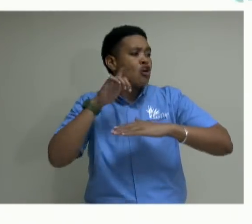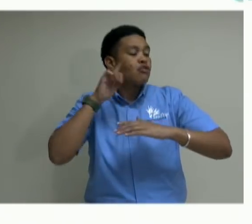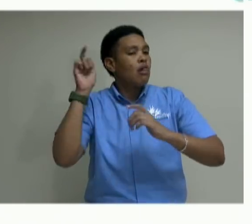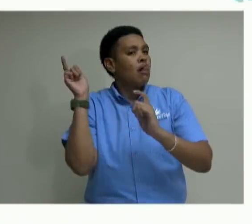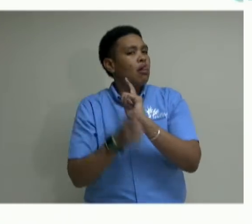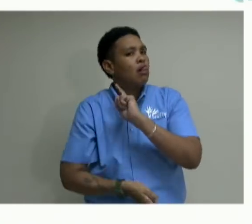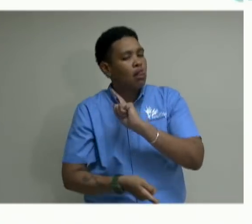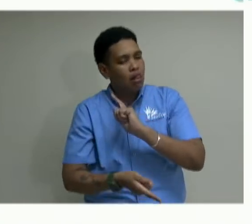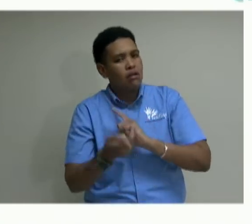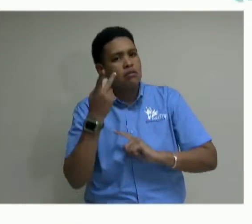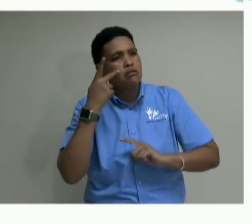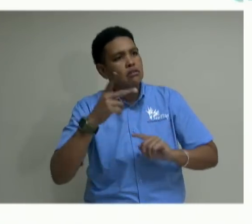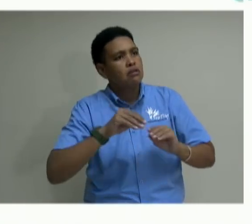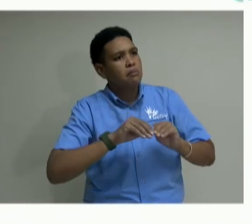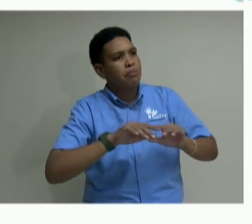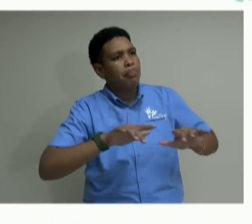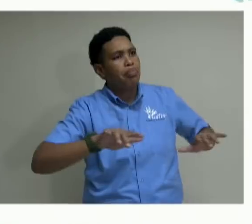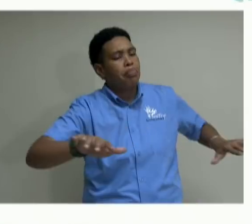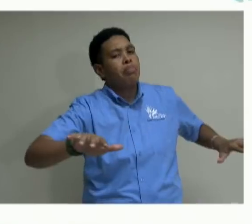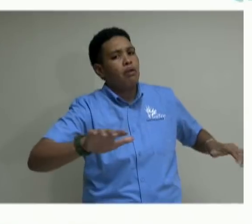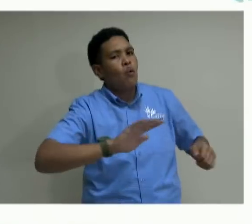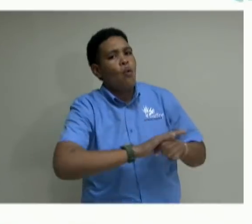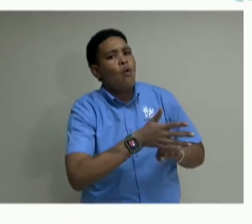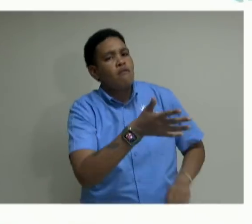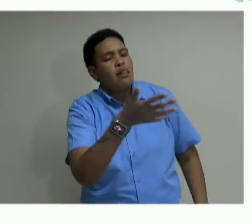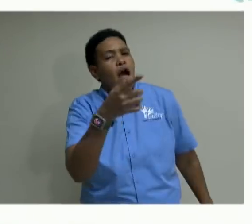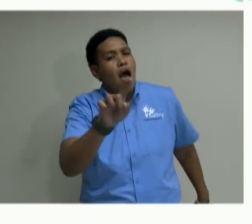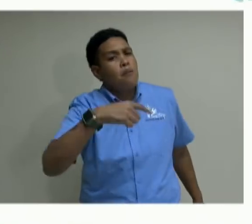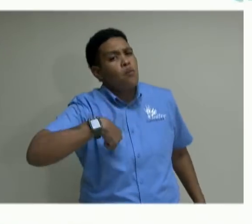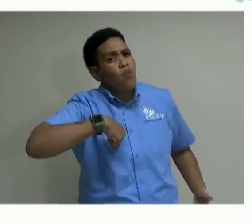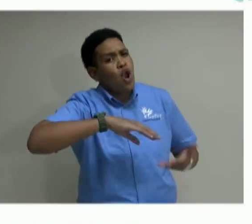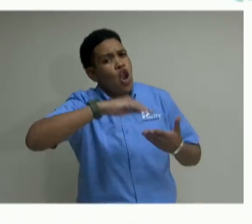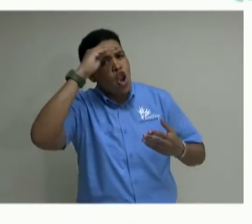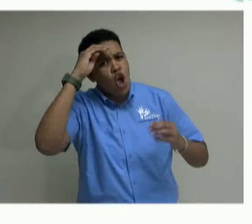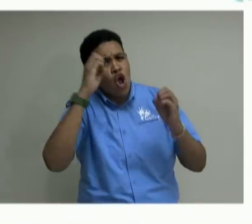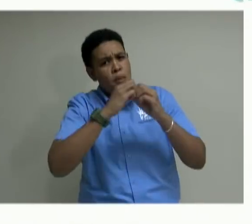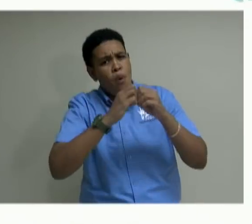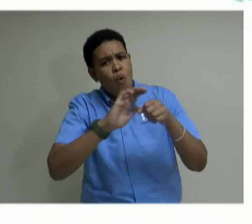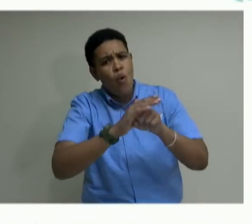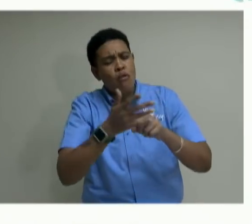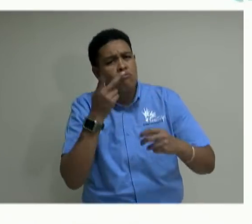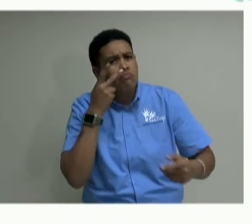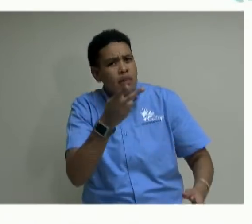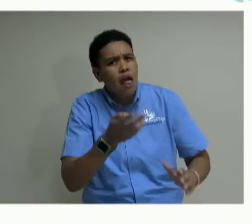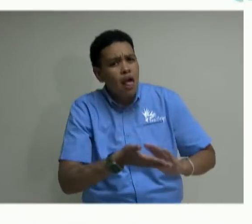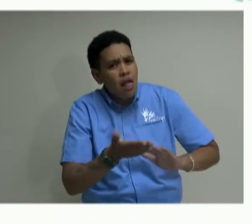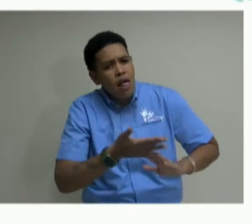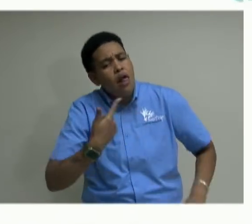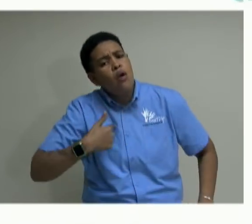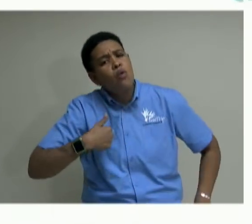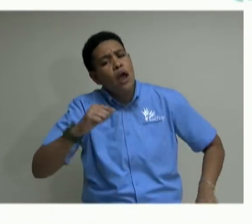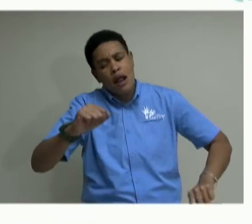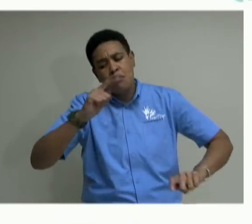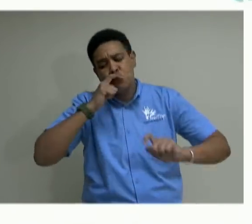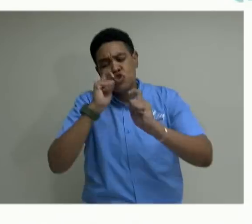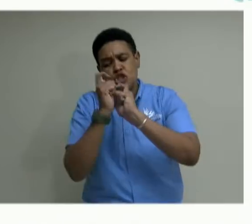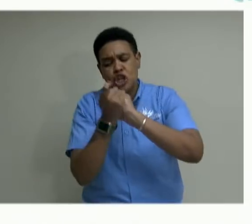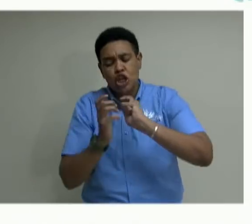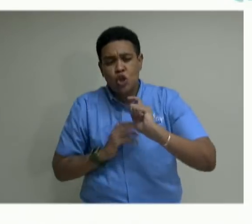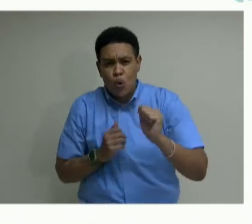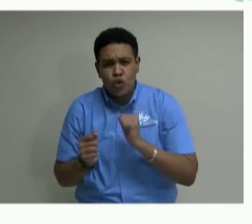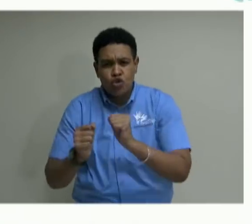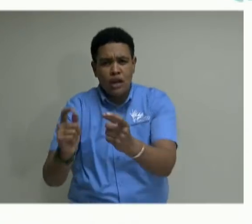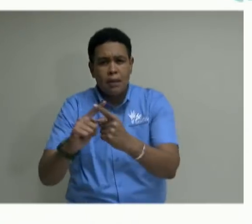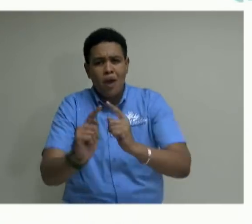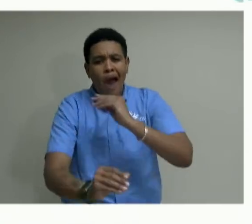of the pandemic. And as we learn more about the pandemic, we are able to change our strategies and